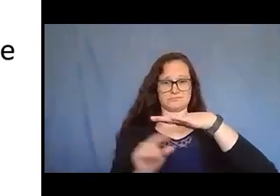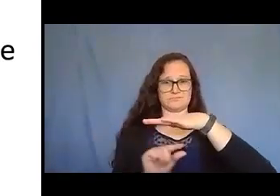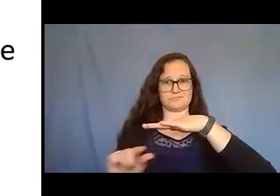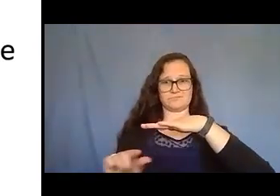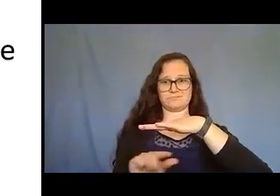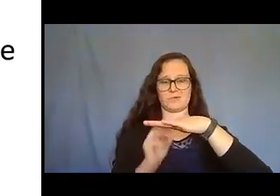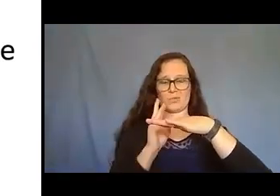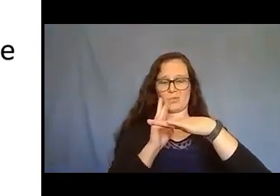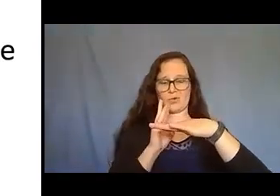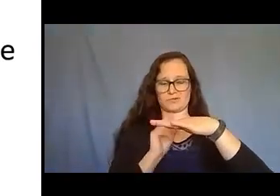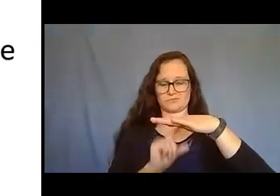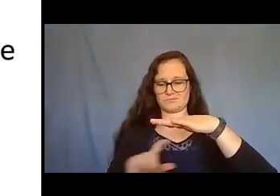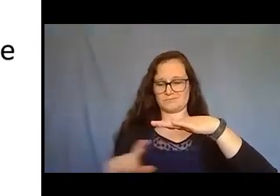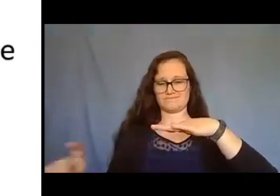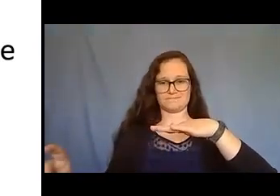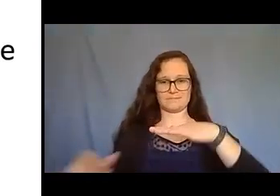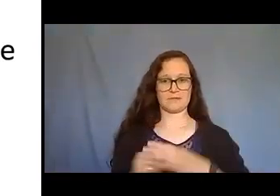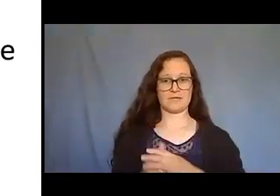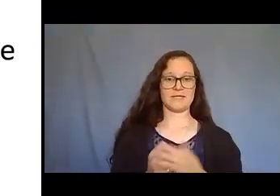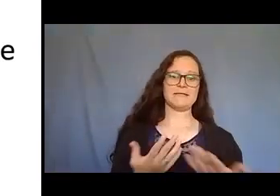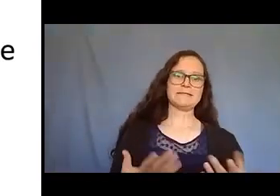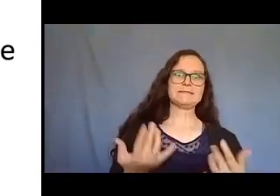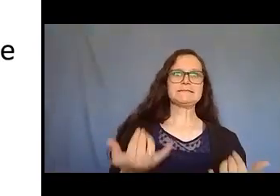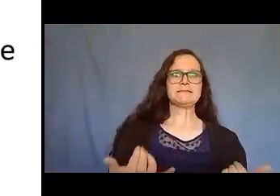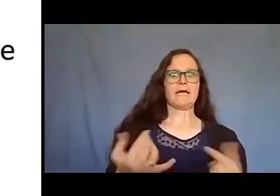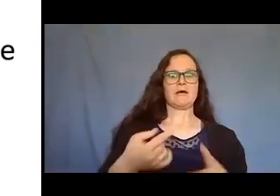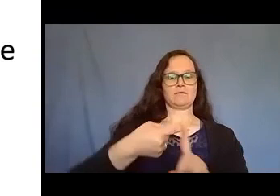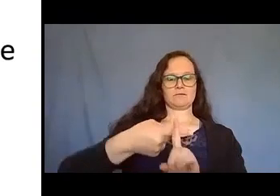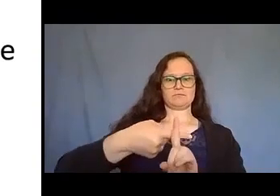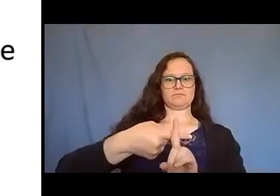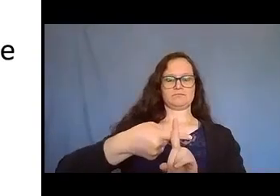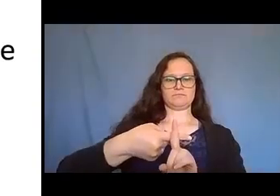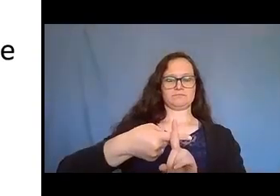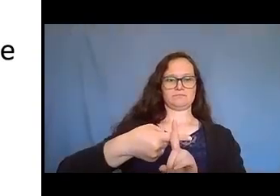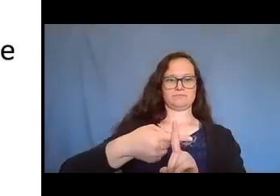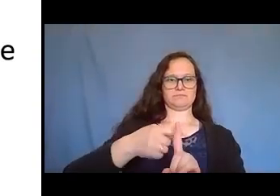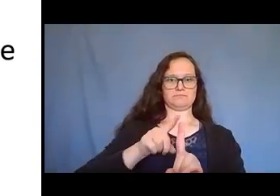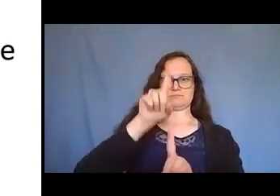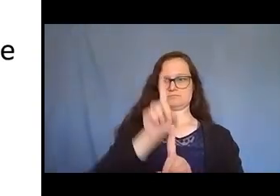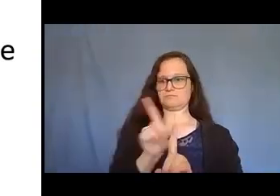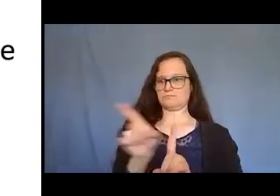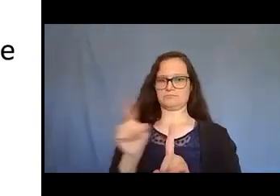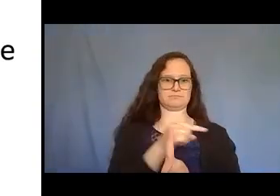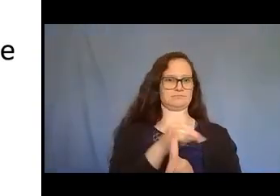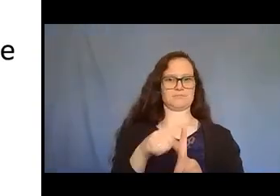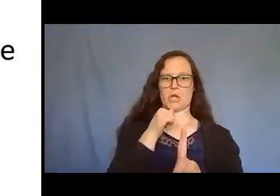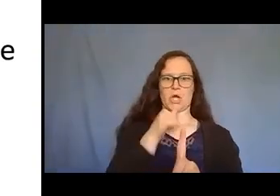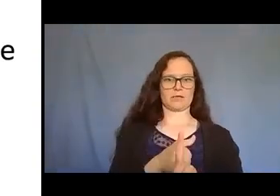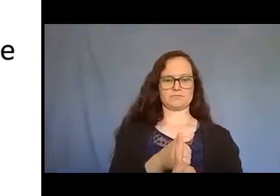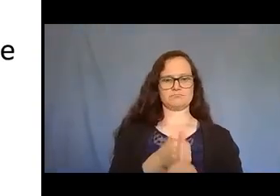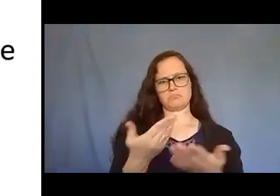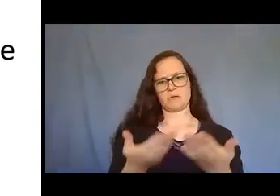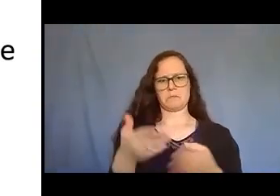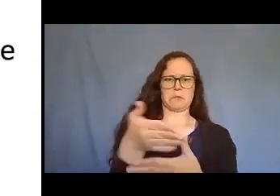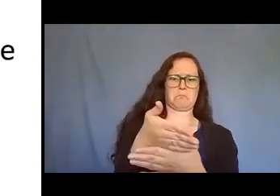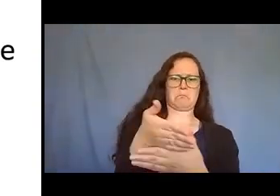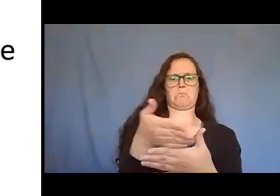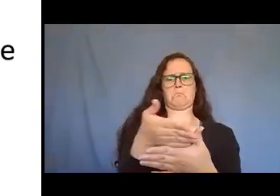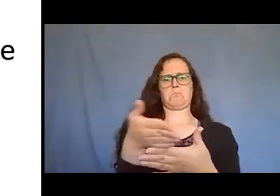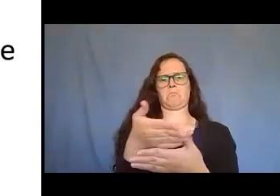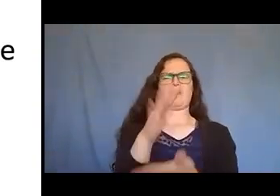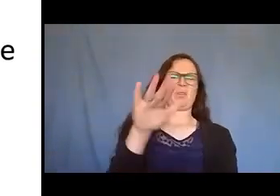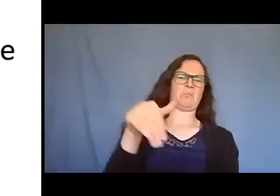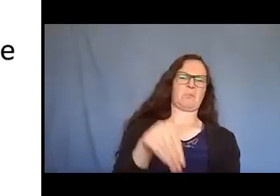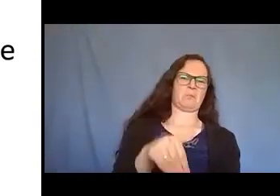probably not in any one of these extremes, right? We're probably not in any far corner of this plot, but the ground truth is probably somewhere in